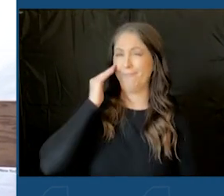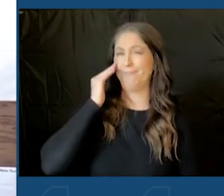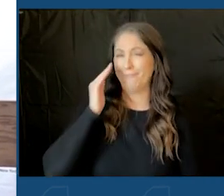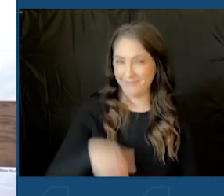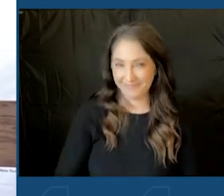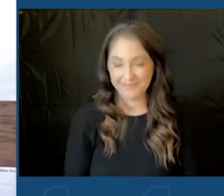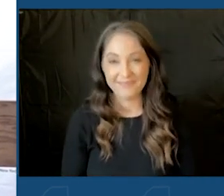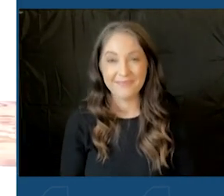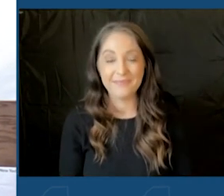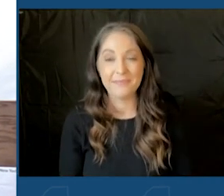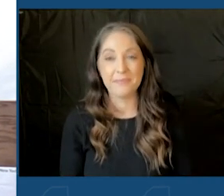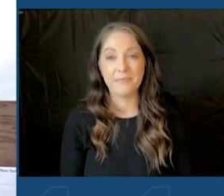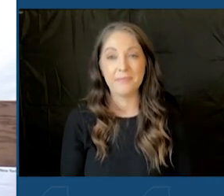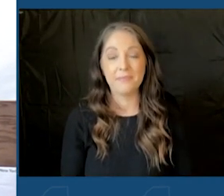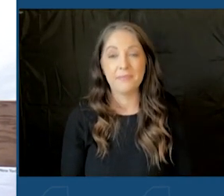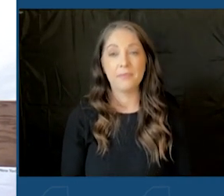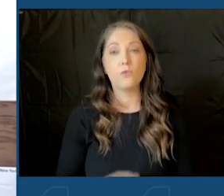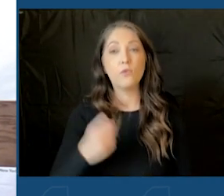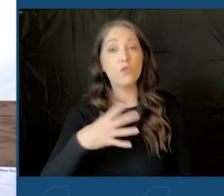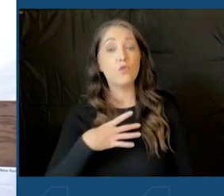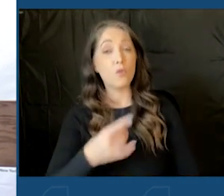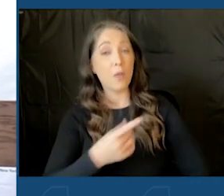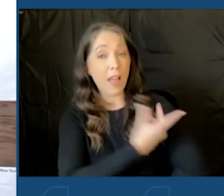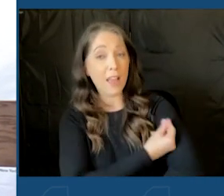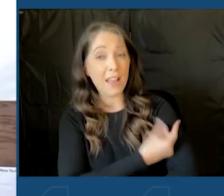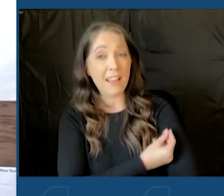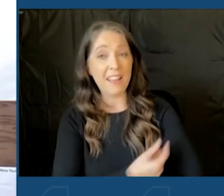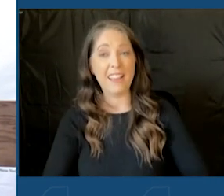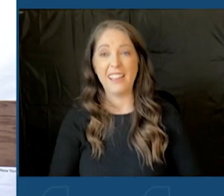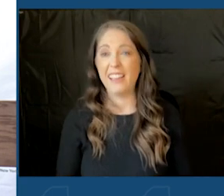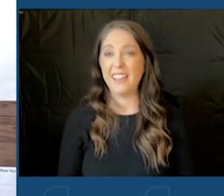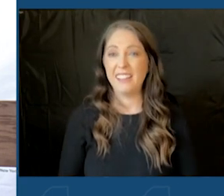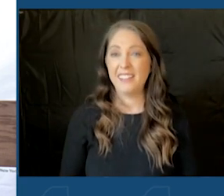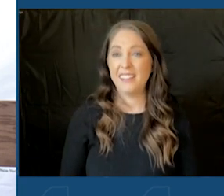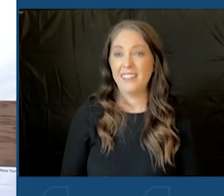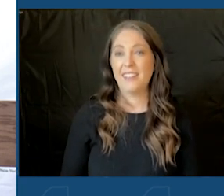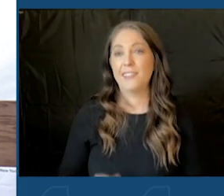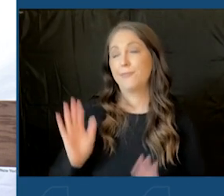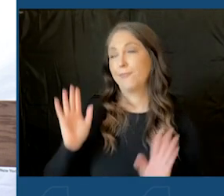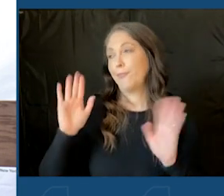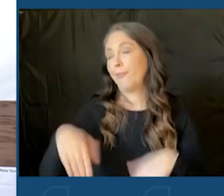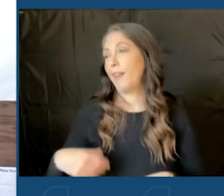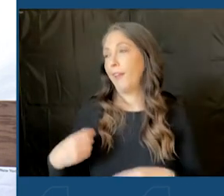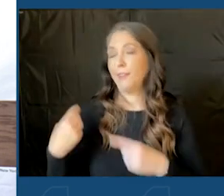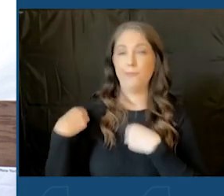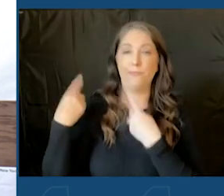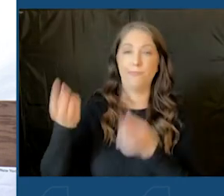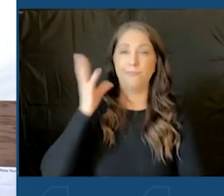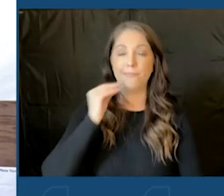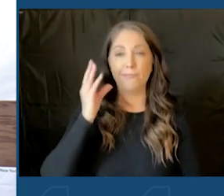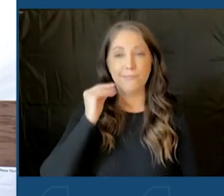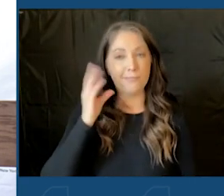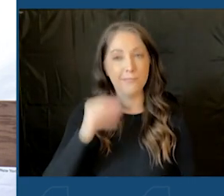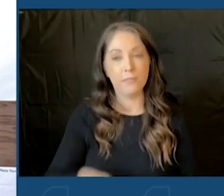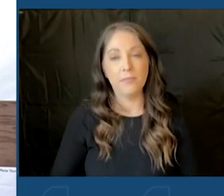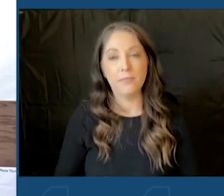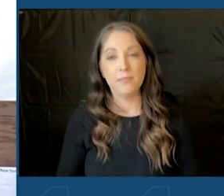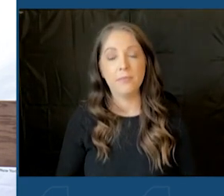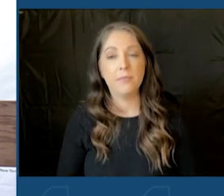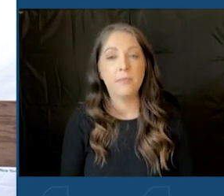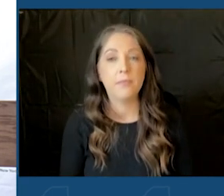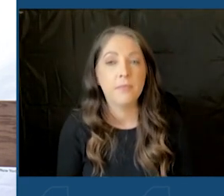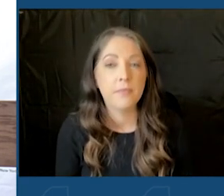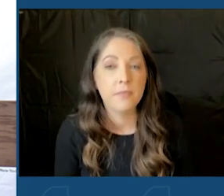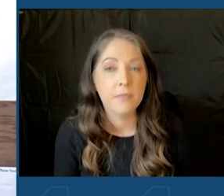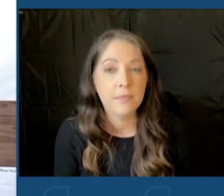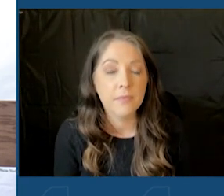Do you like shots, Governor, or not necessarily? I'm immune to that. I've had so many. But you know, to the extent that a photograph